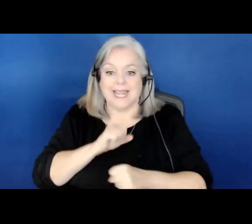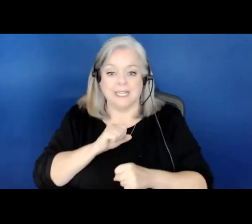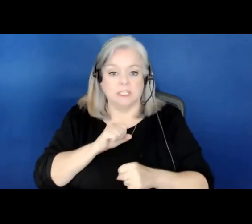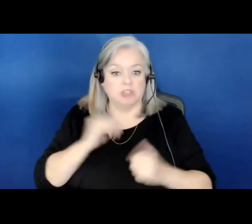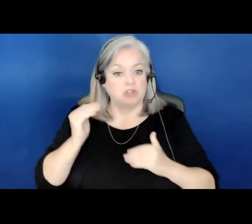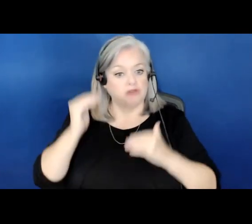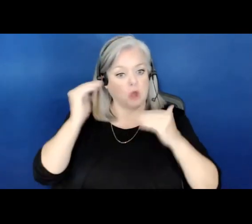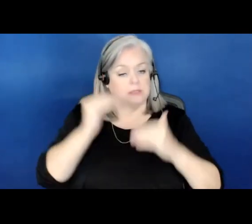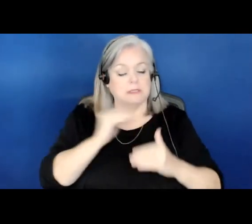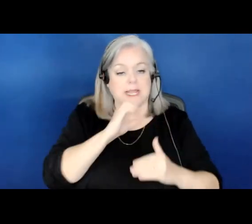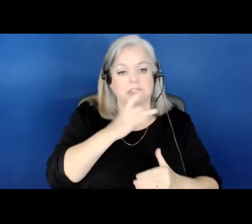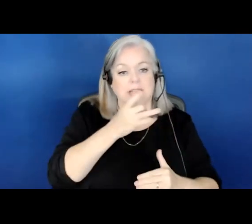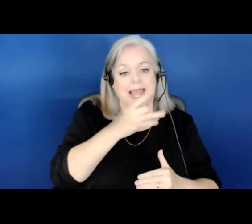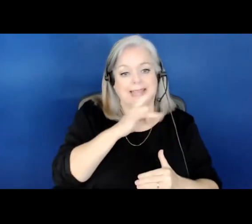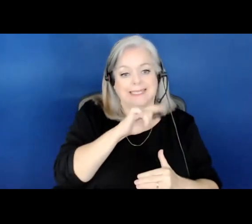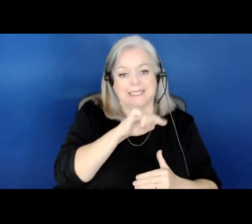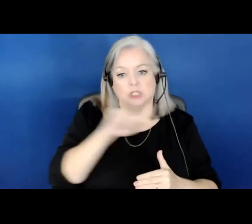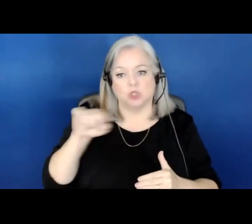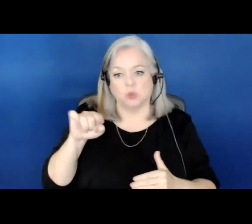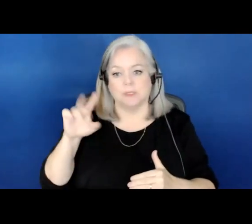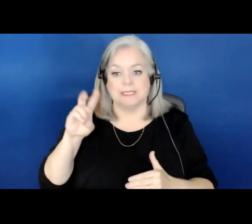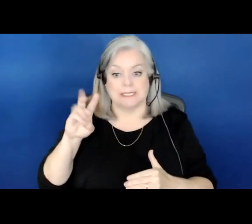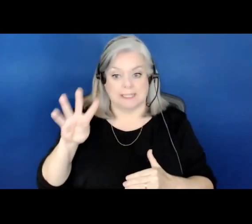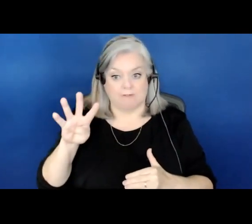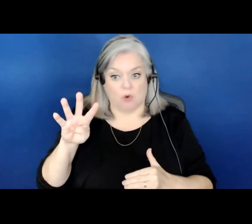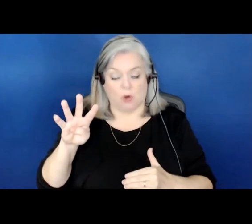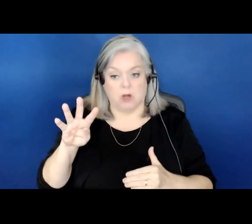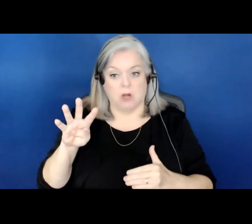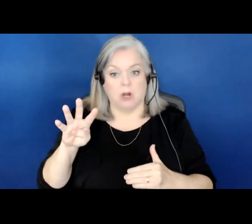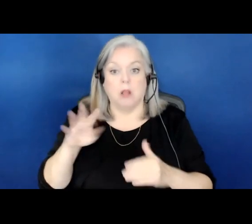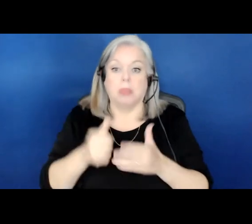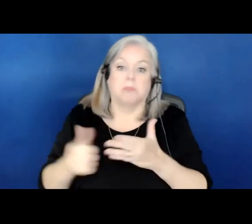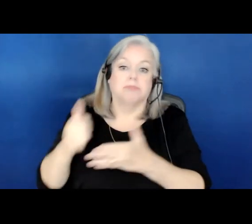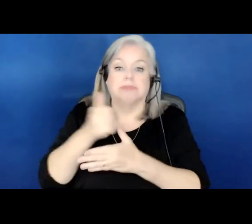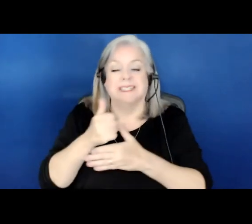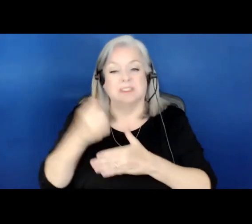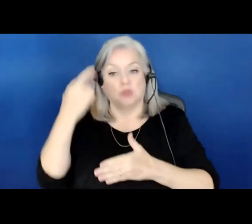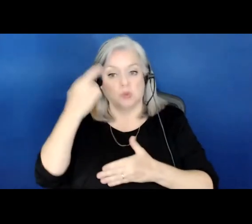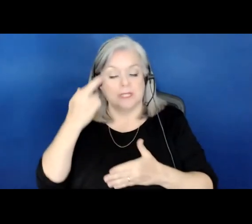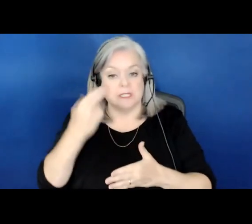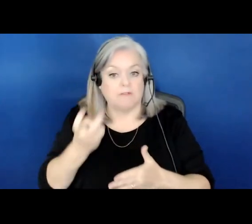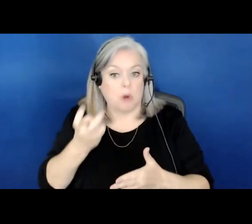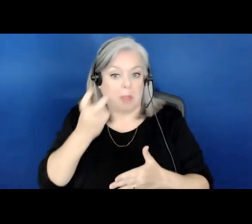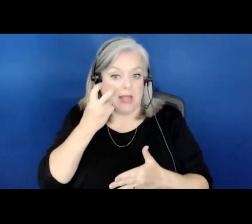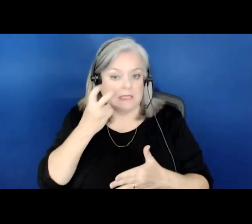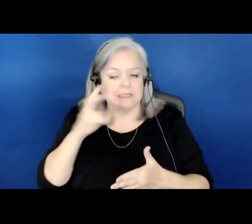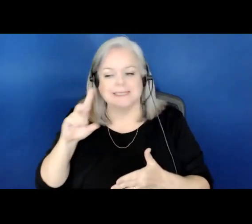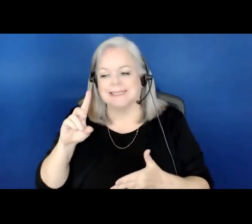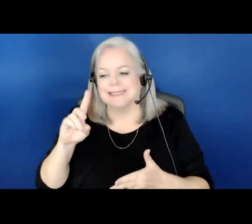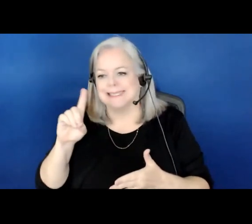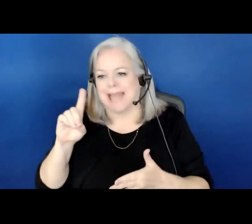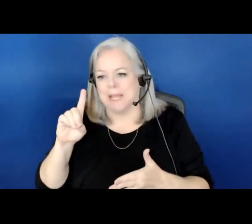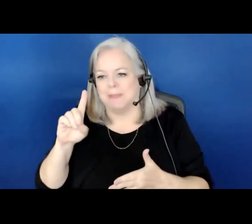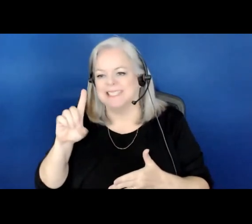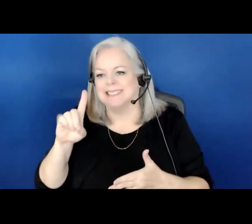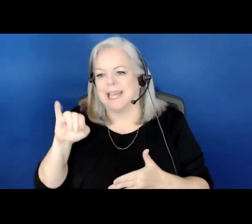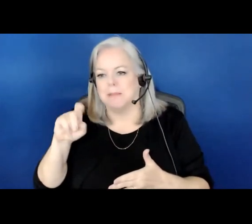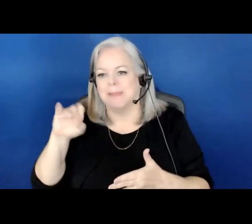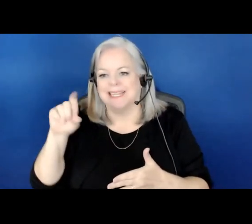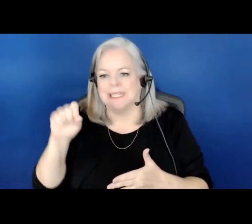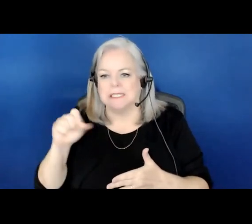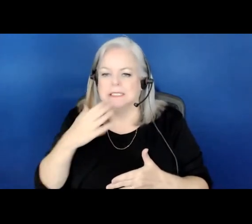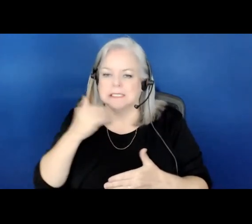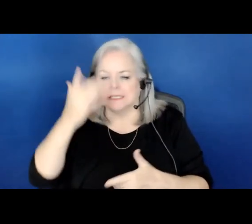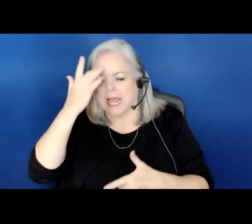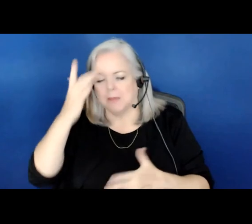18 to 64, the leading cause of blindness is diabetes and complications related